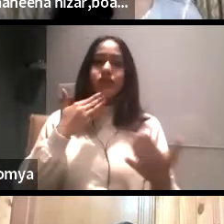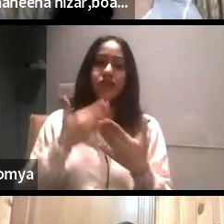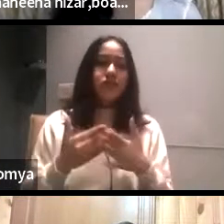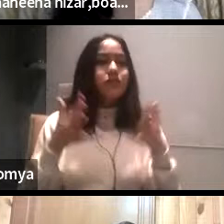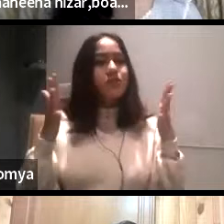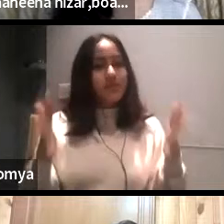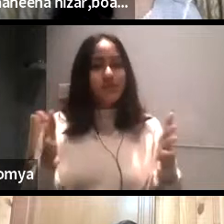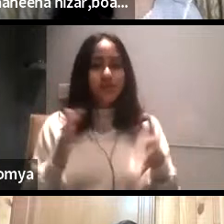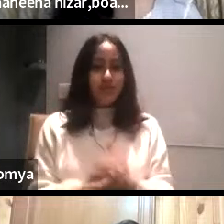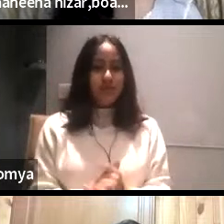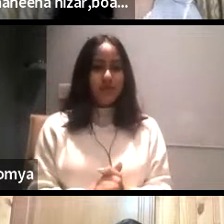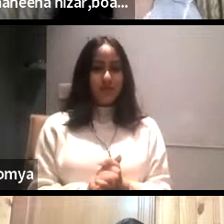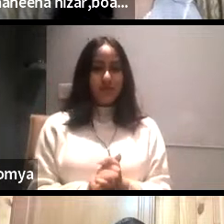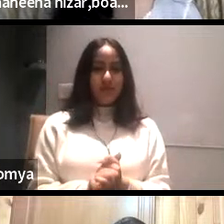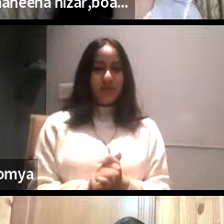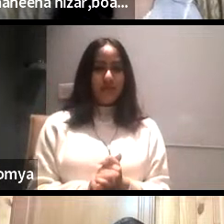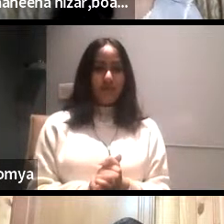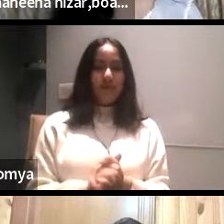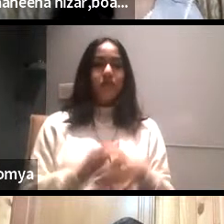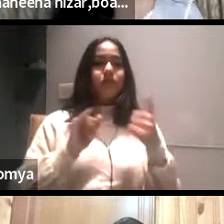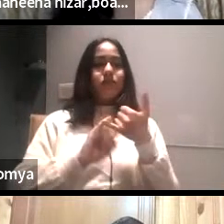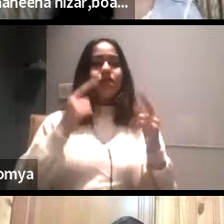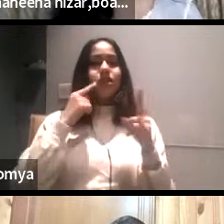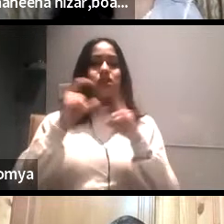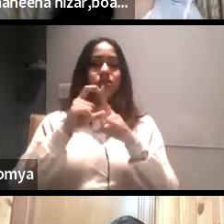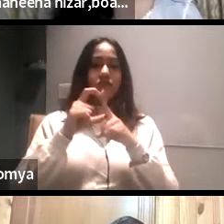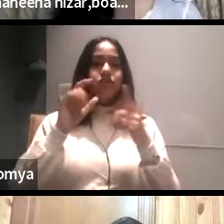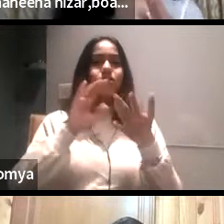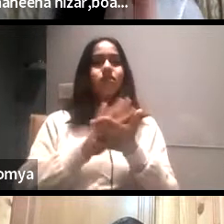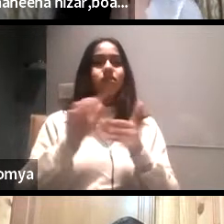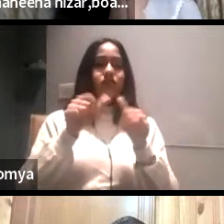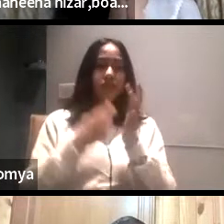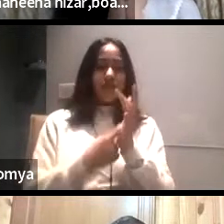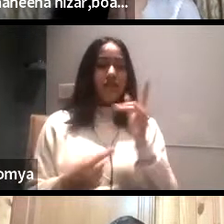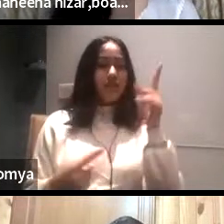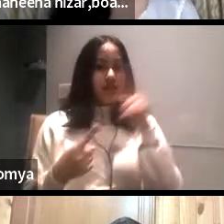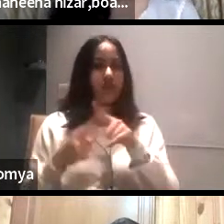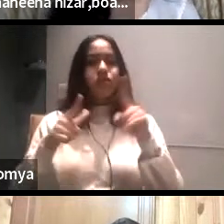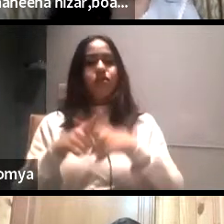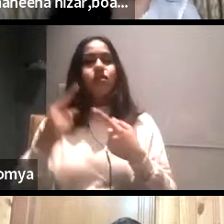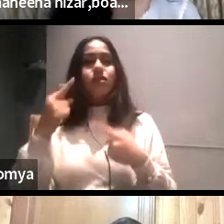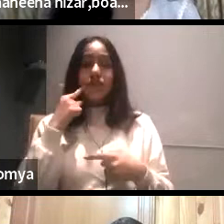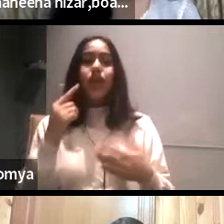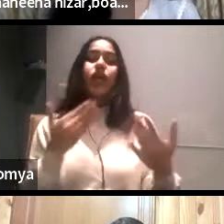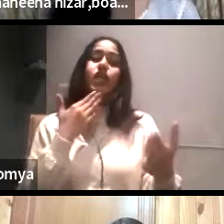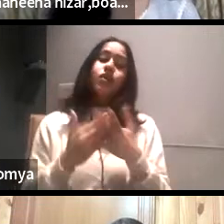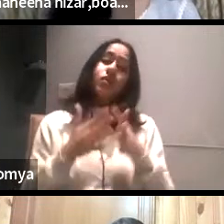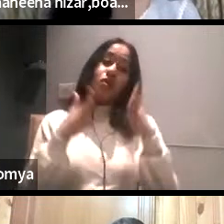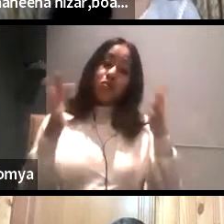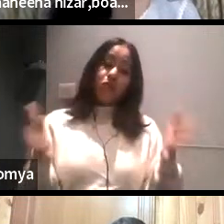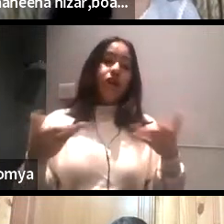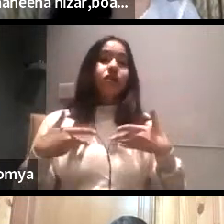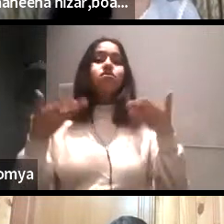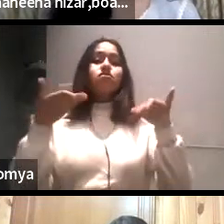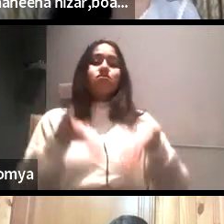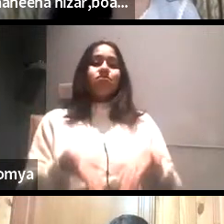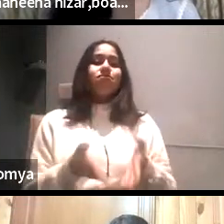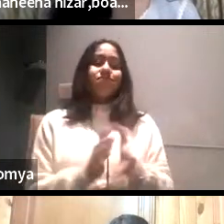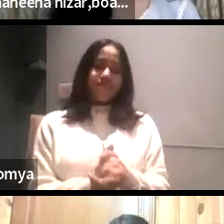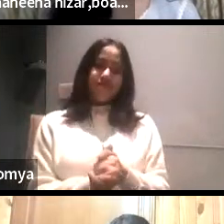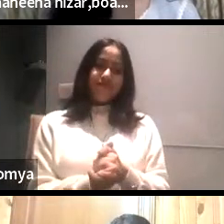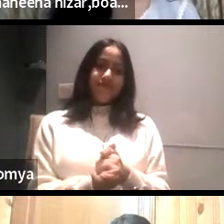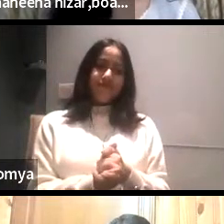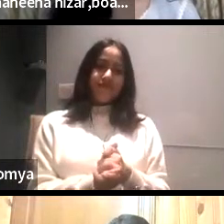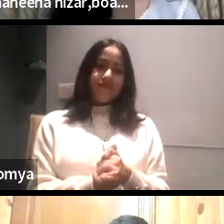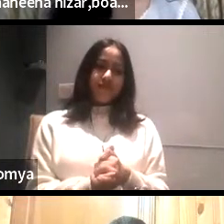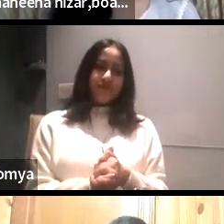ji and Siddharth ji for the lovely introductions. Thank you very much. I'm very, very honored to be here.